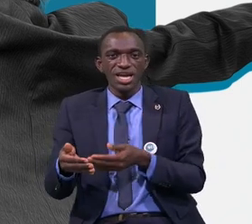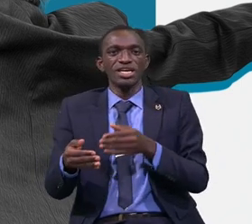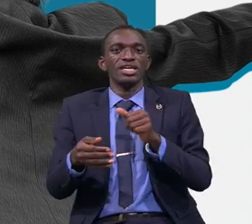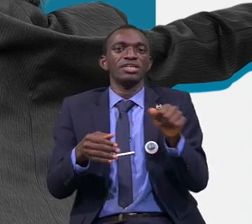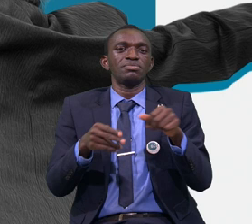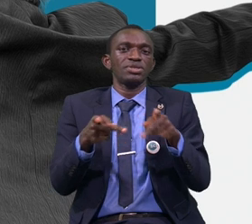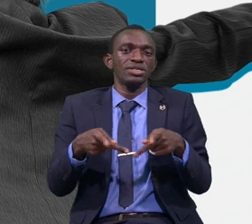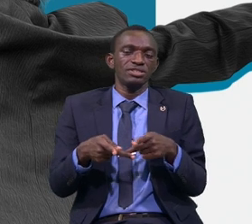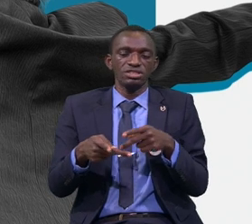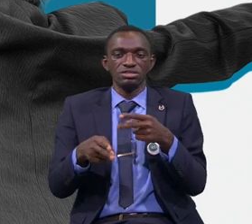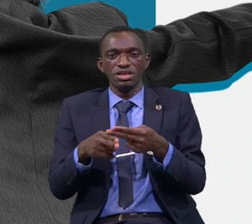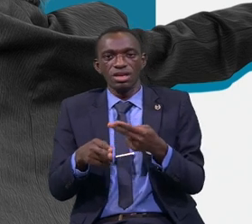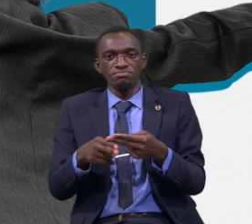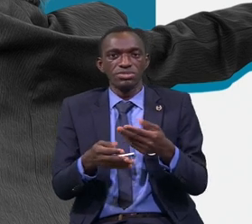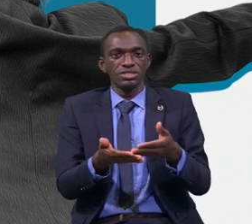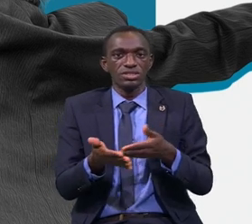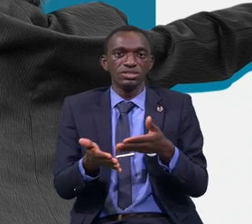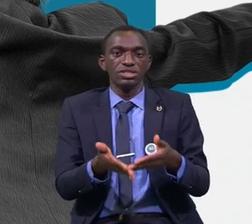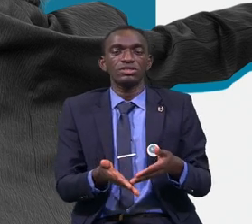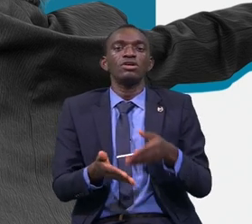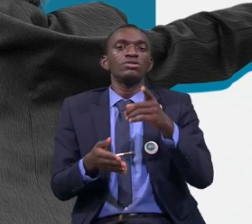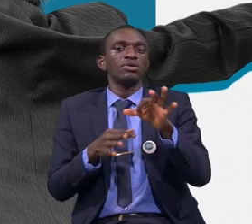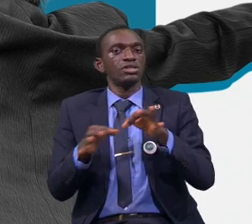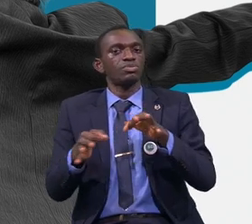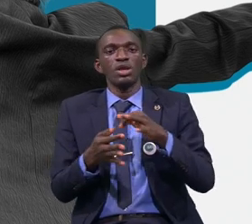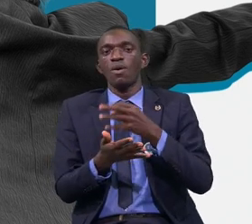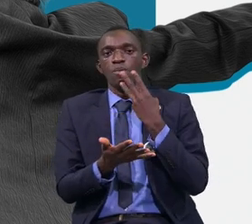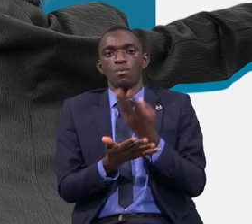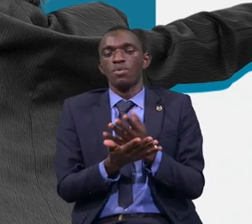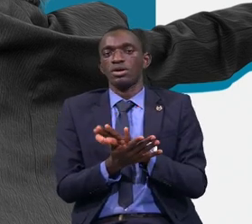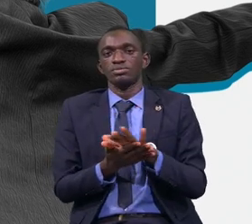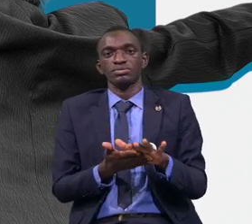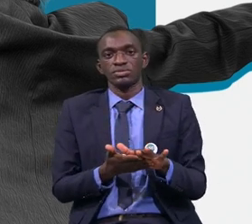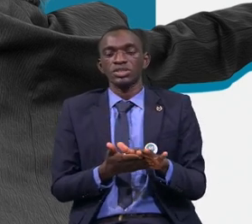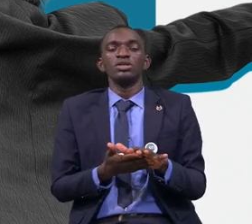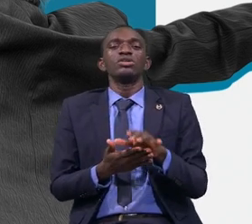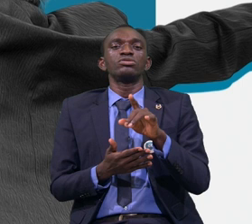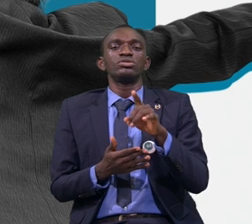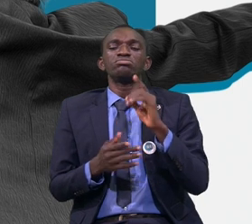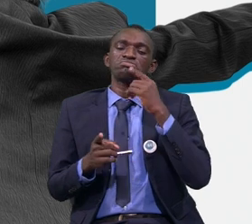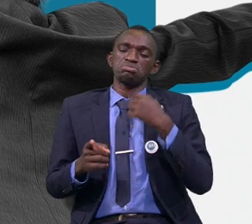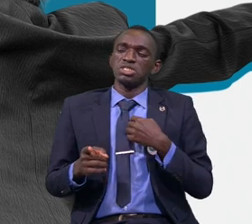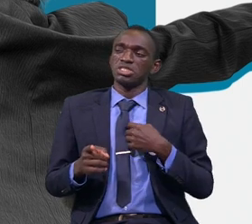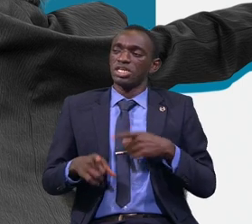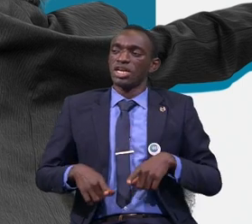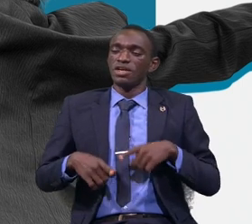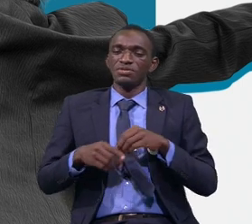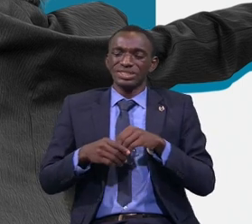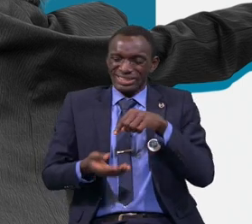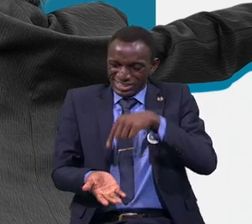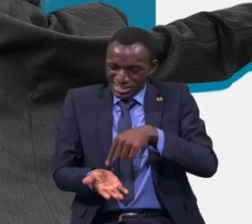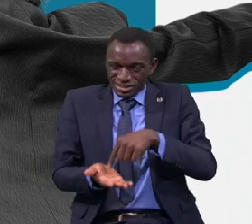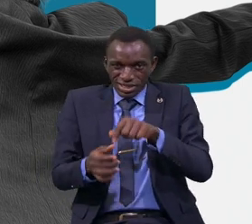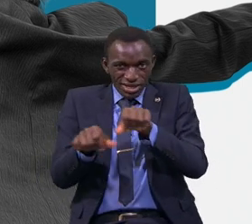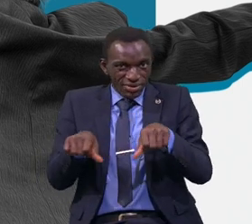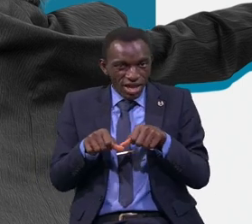this. I am in this quarter. And then the name with which you are